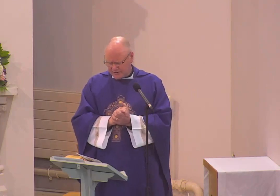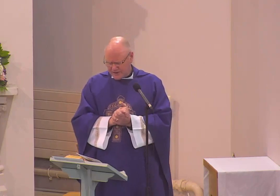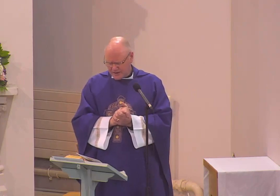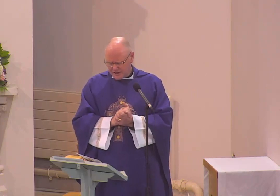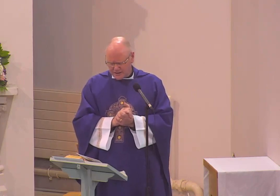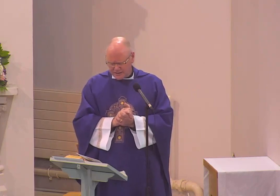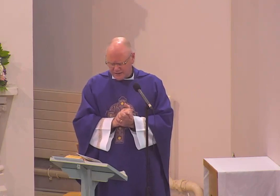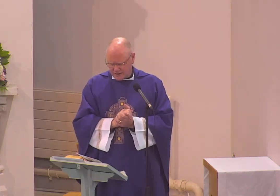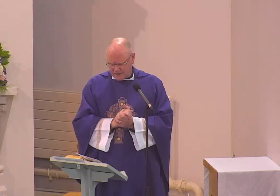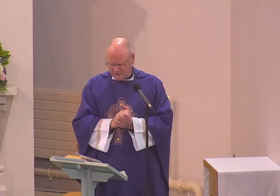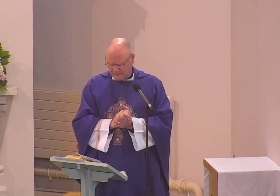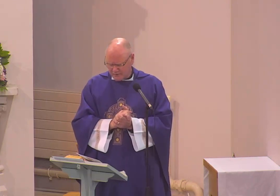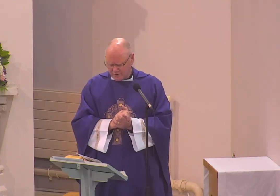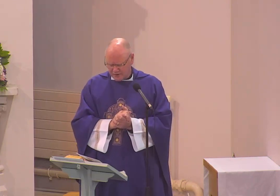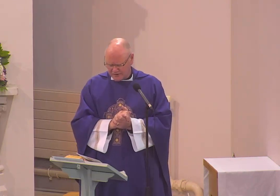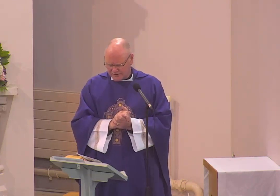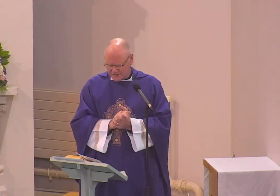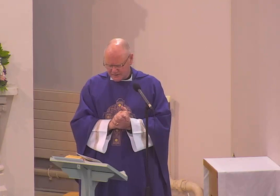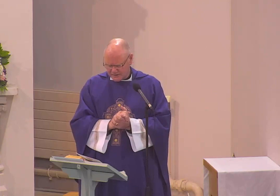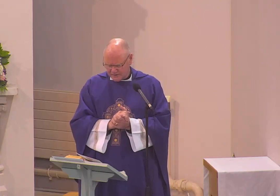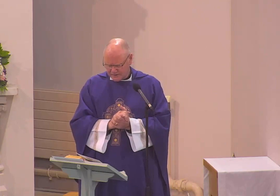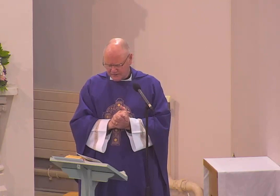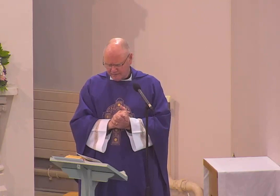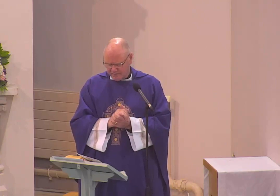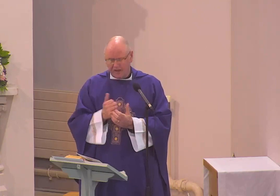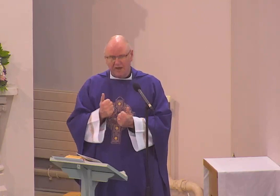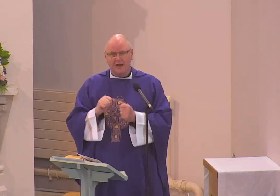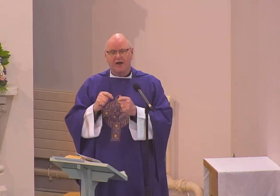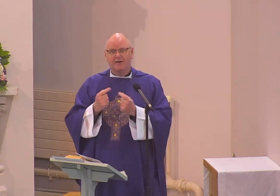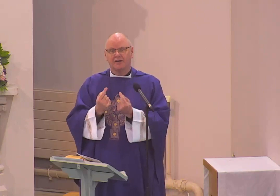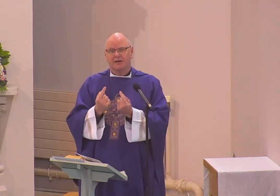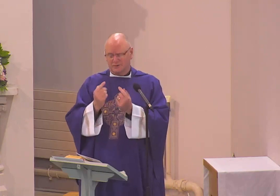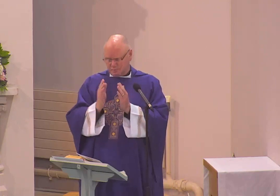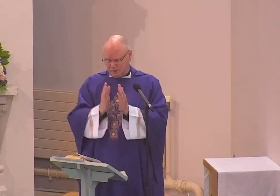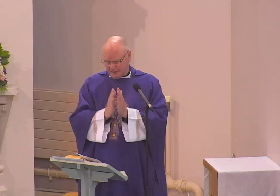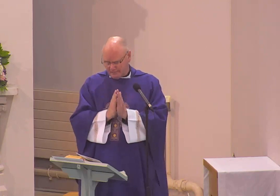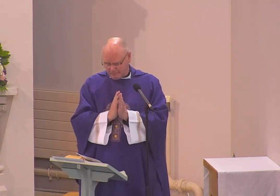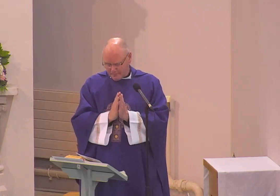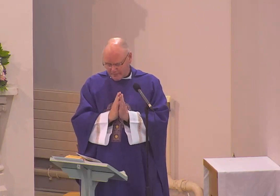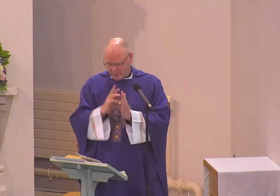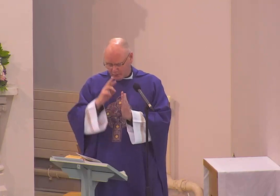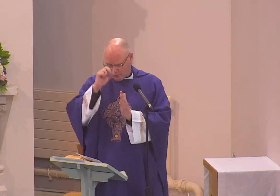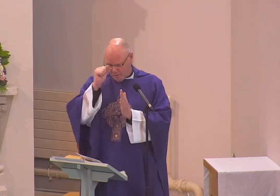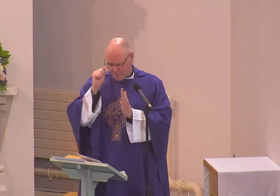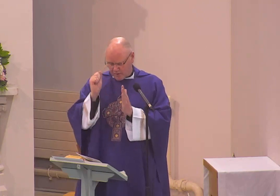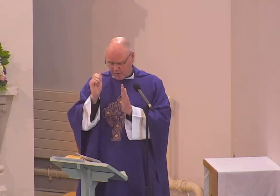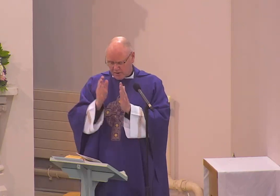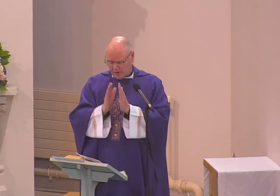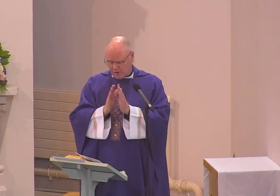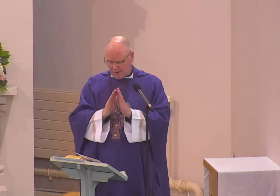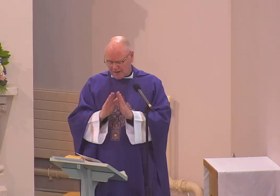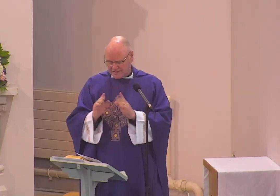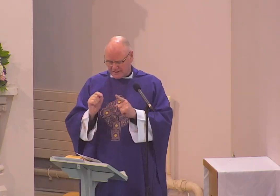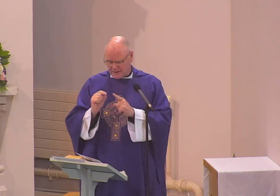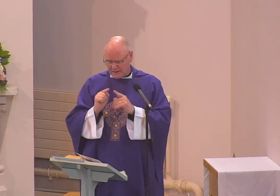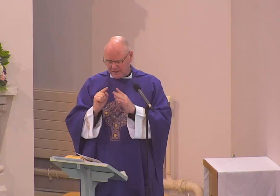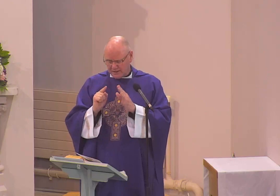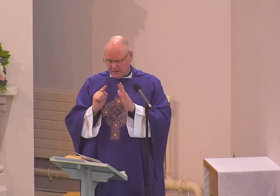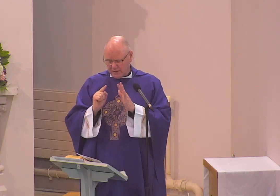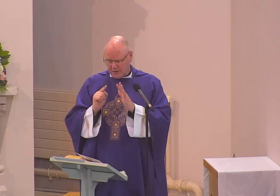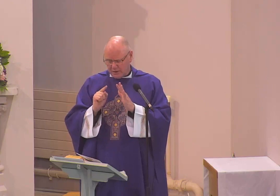Lord, have mercy. And let us pray. Remember our Mass